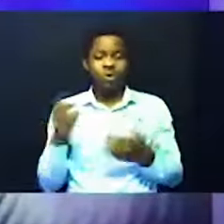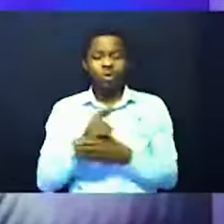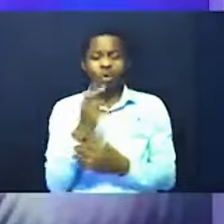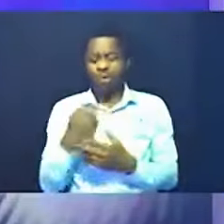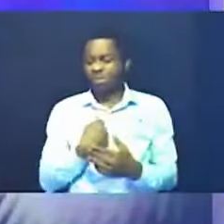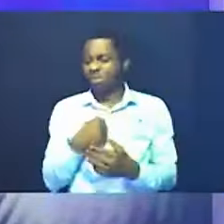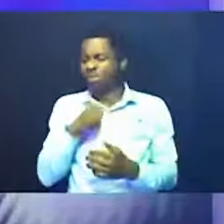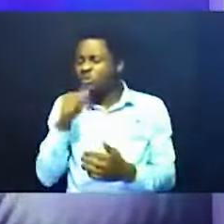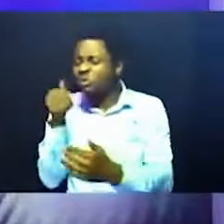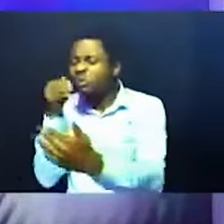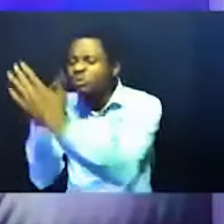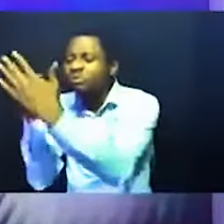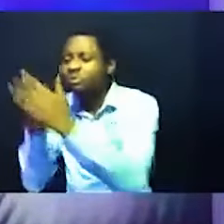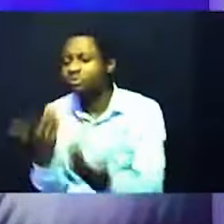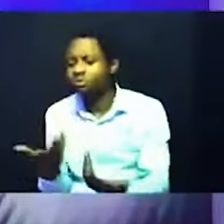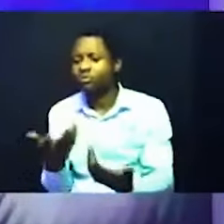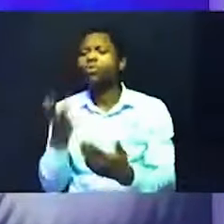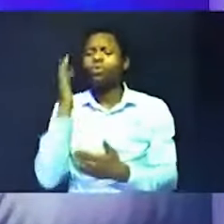offend